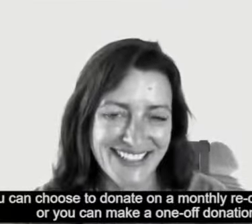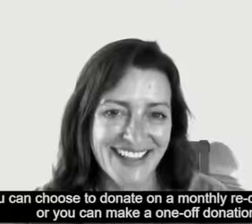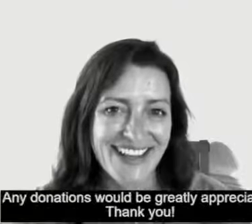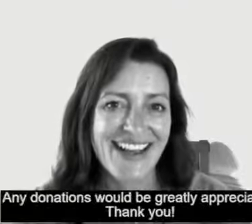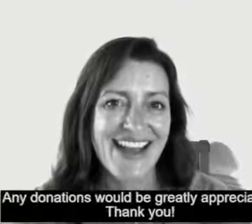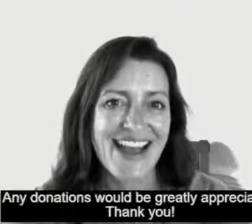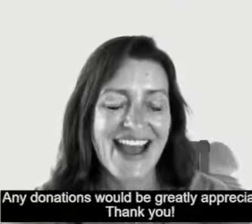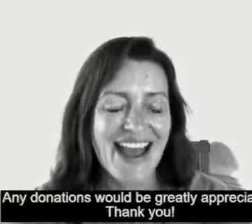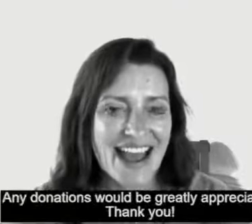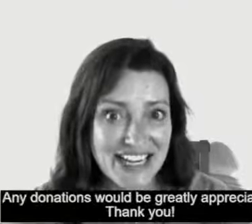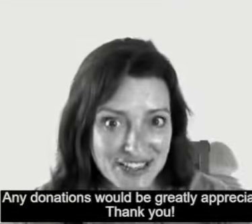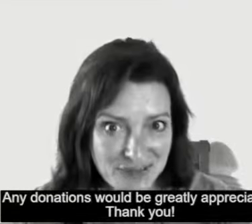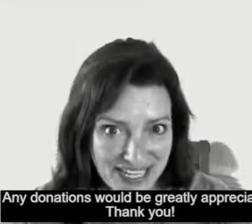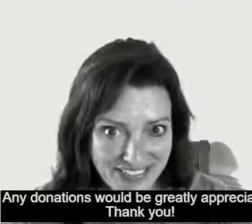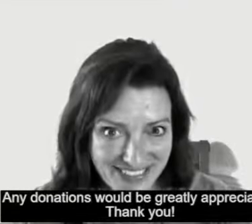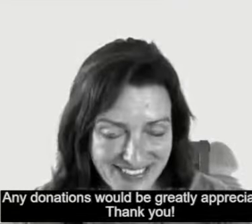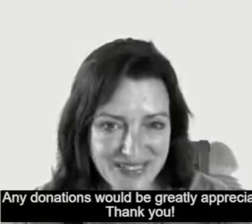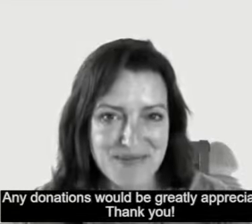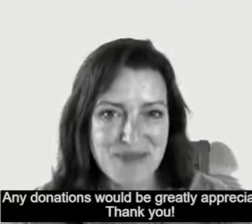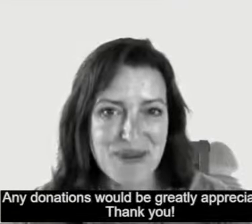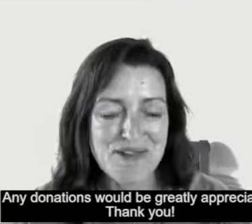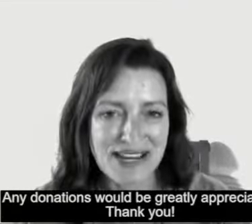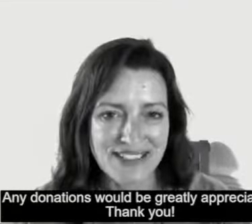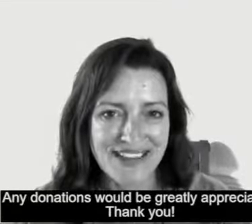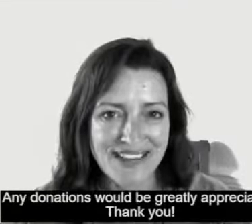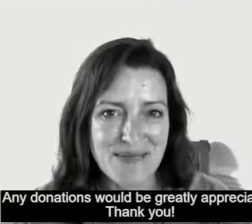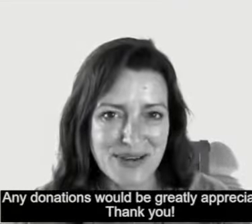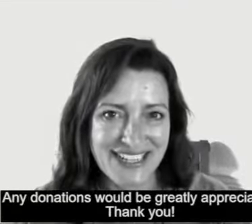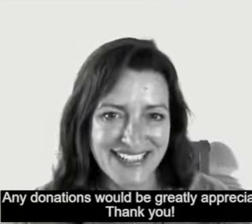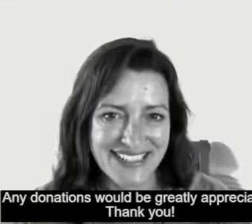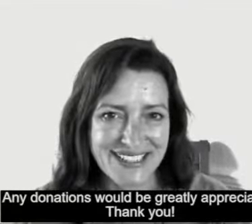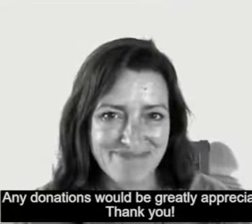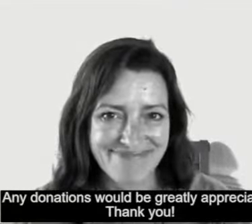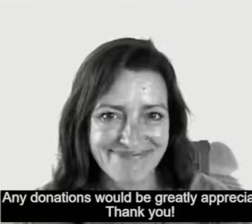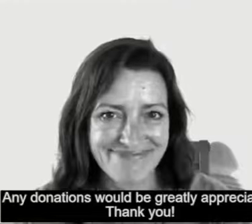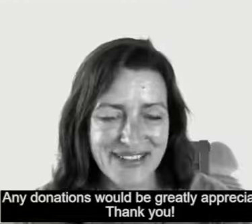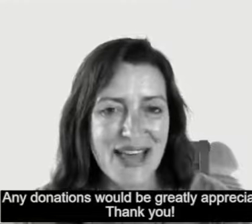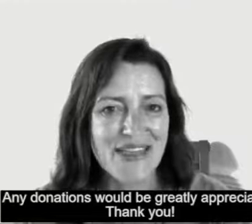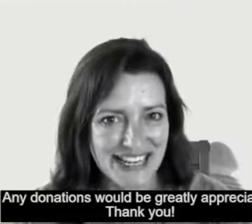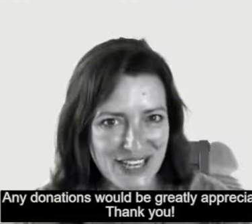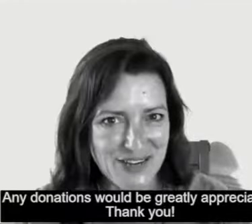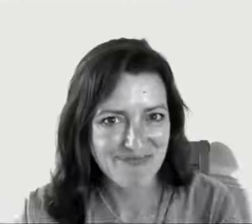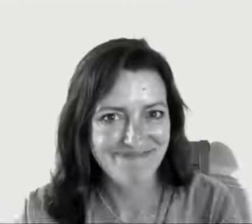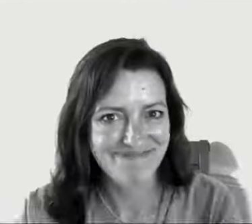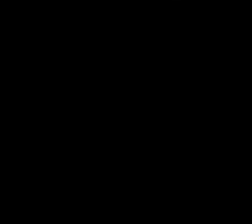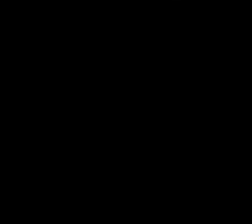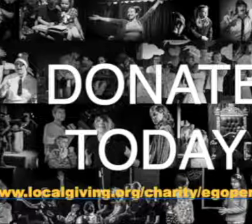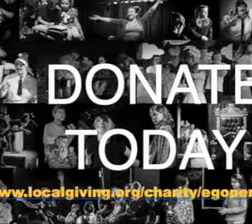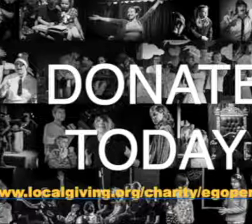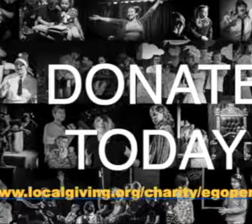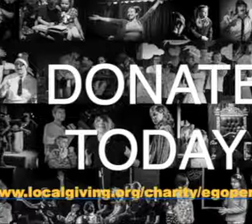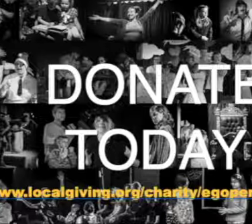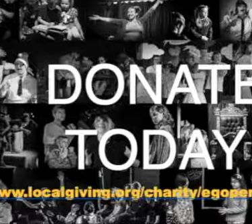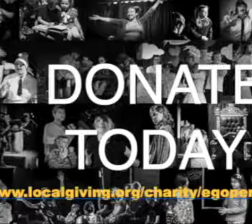donation. Any donations would be greatly appreciated. Thank you.